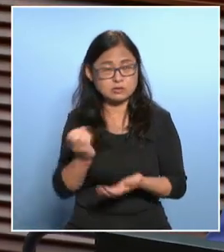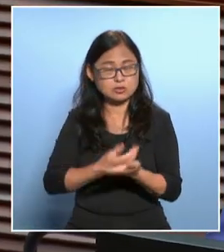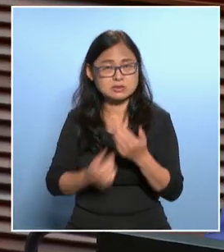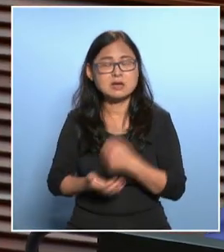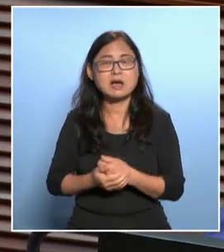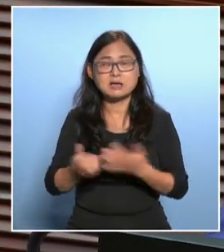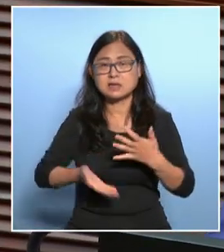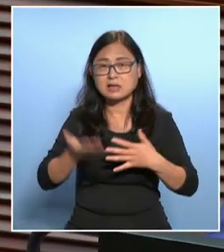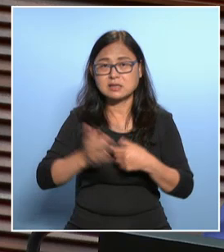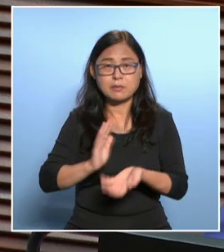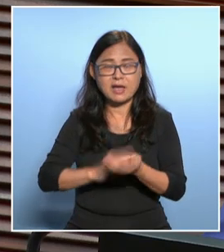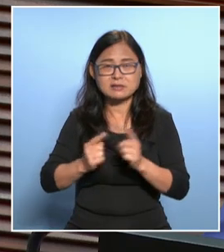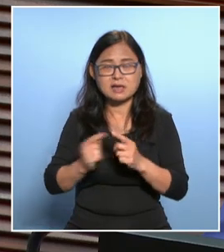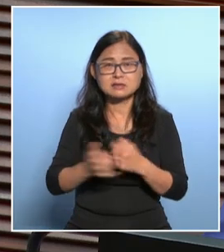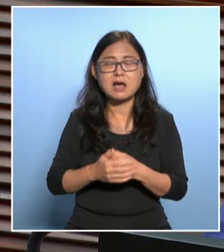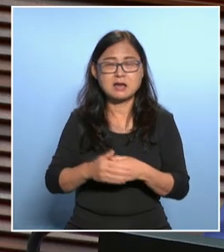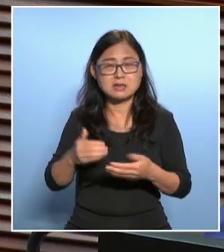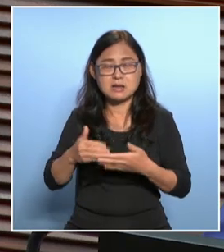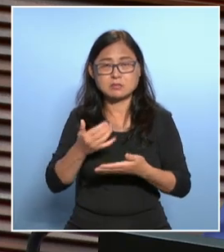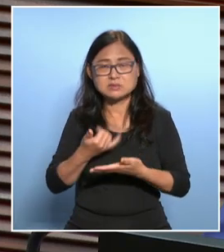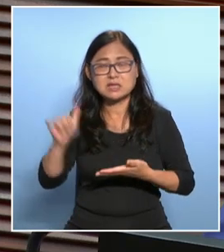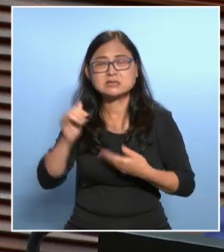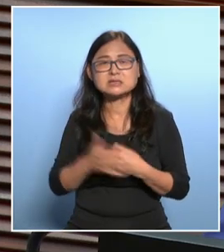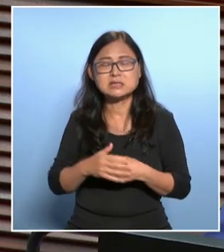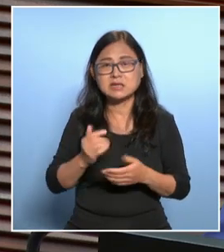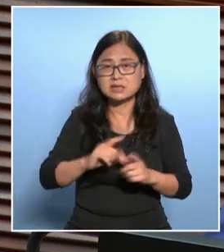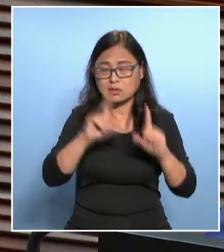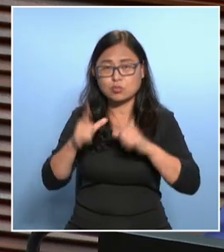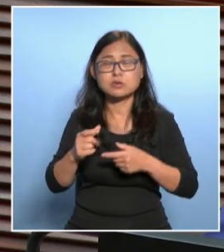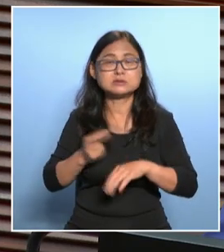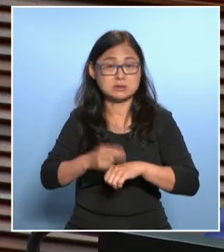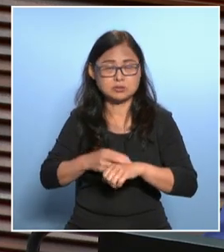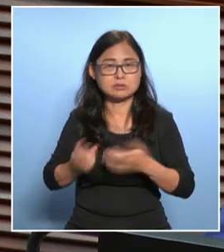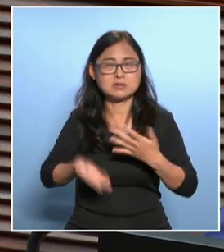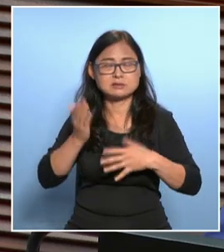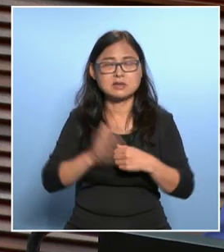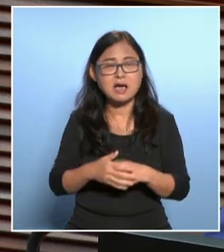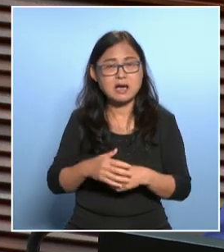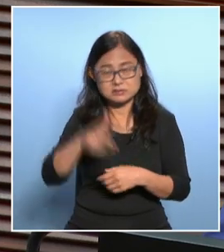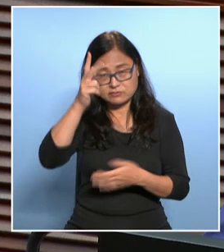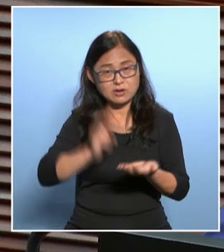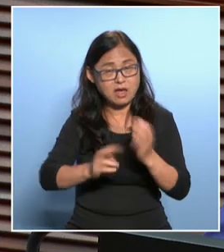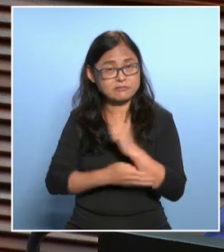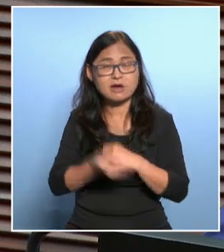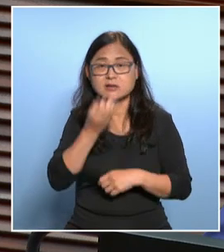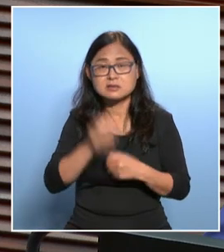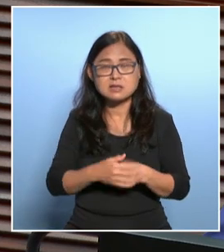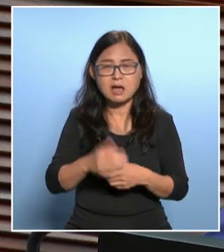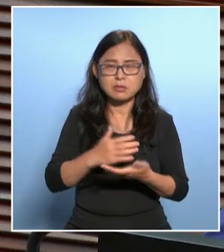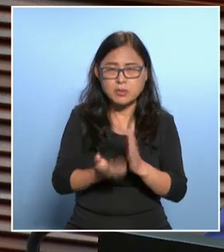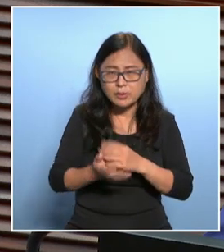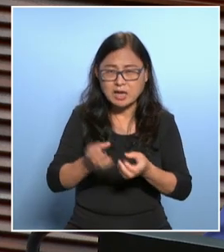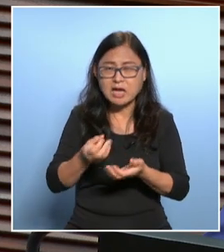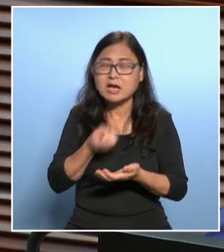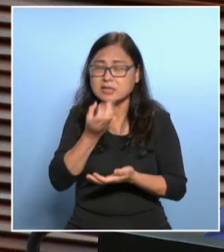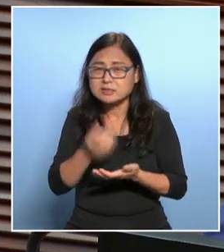Chair. I support the measures of the administration to enhance the life quality of patients at the